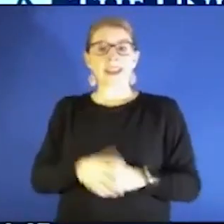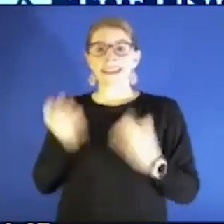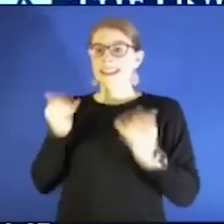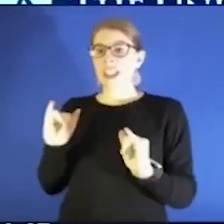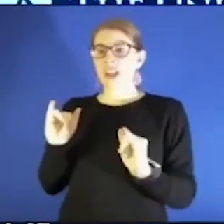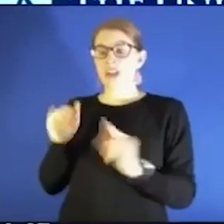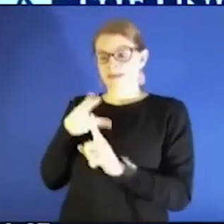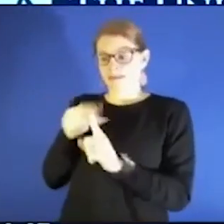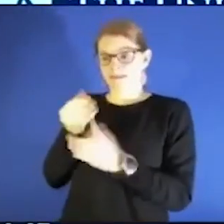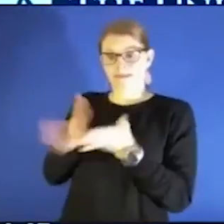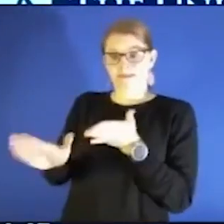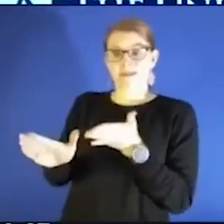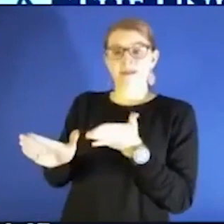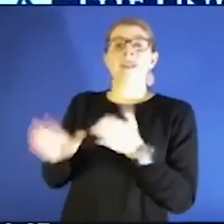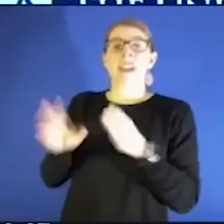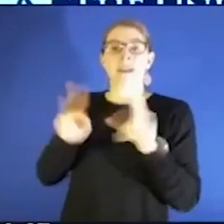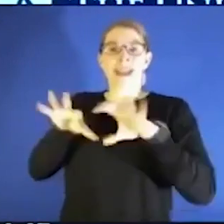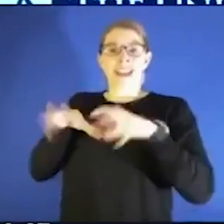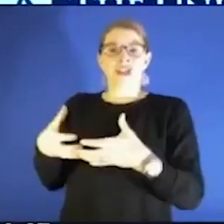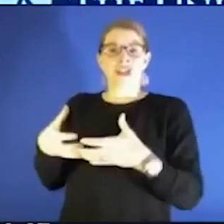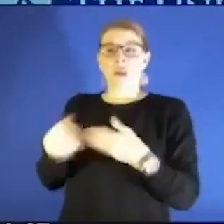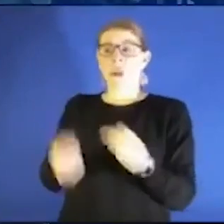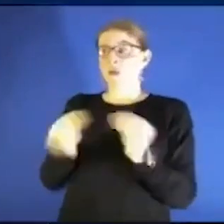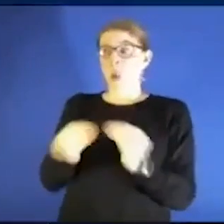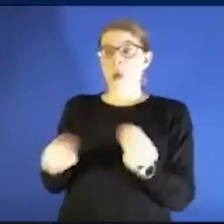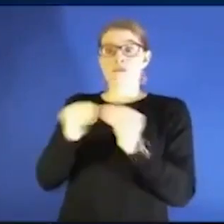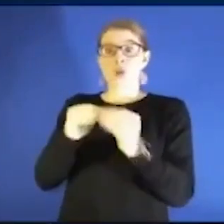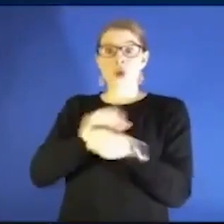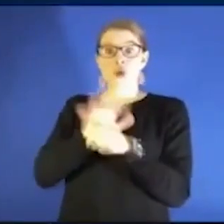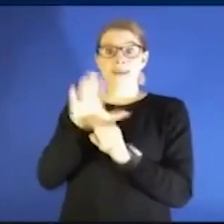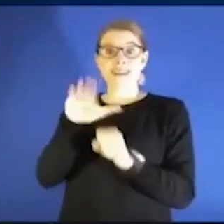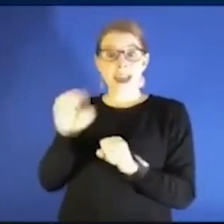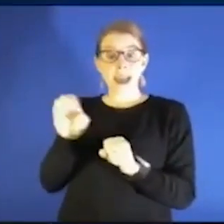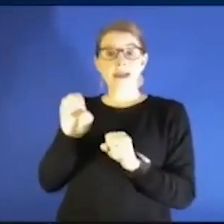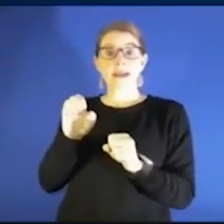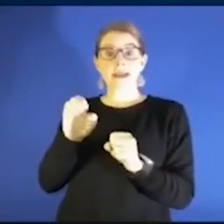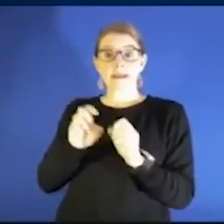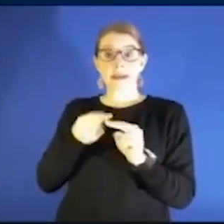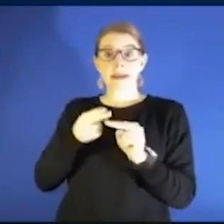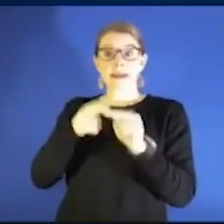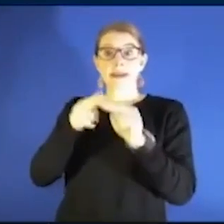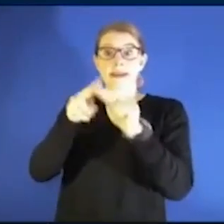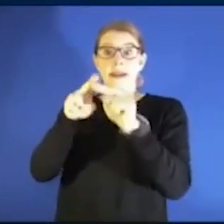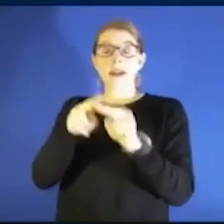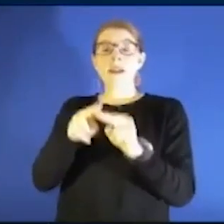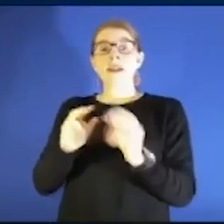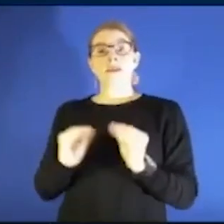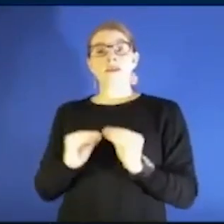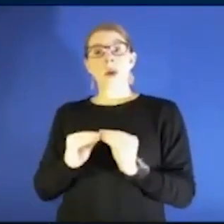population. I mean, obviously, as we're seeing more and more COVID cases, we're going to see more and more deaths associated to COVID.